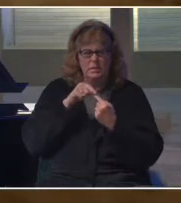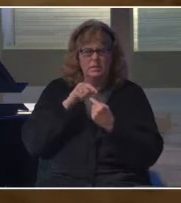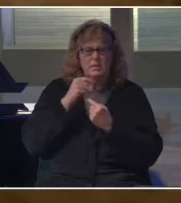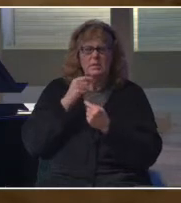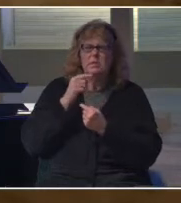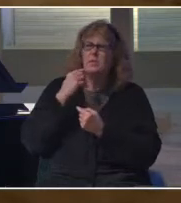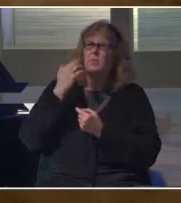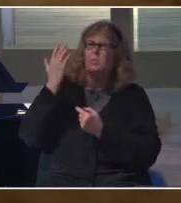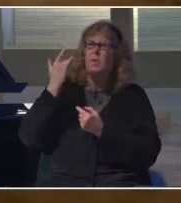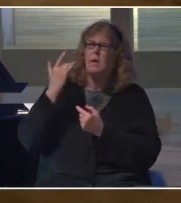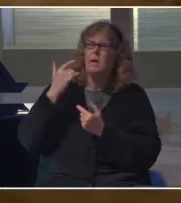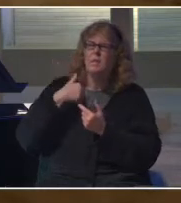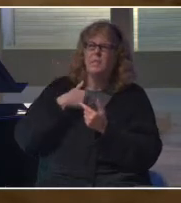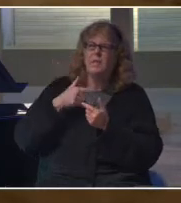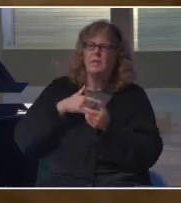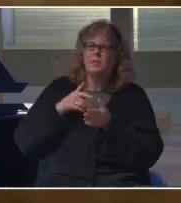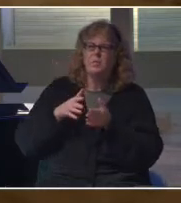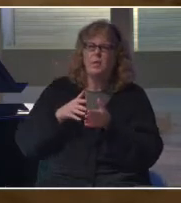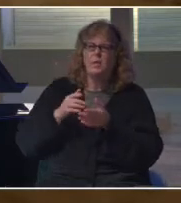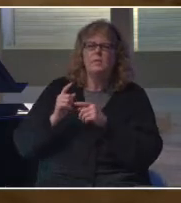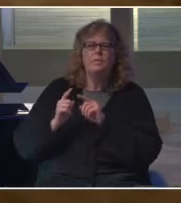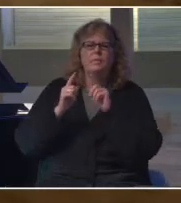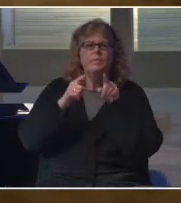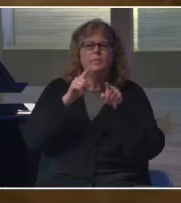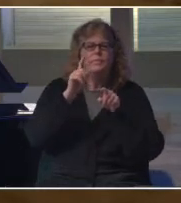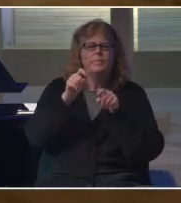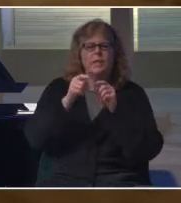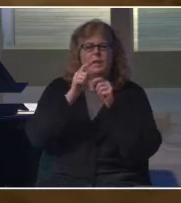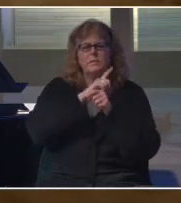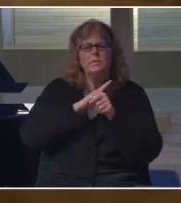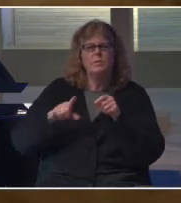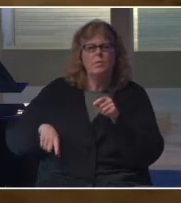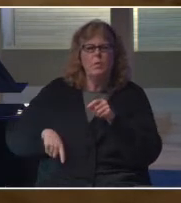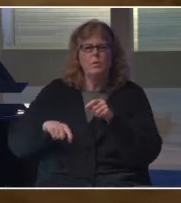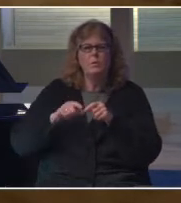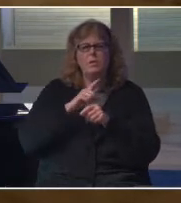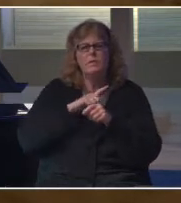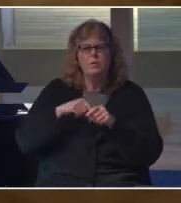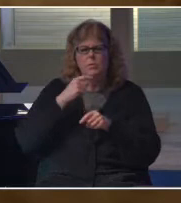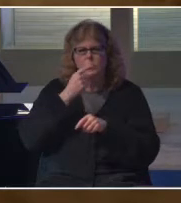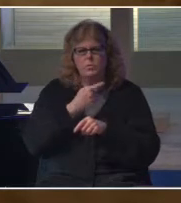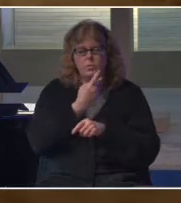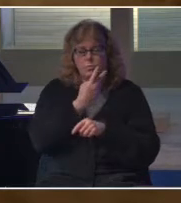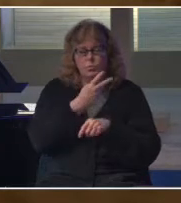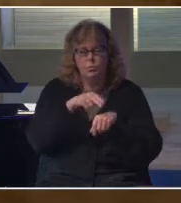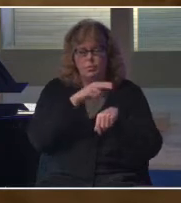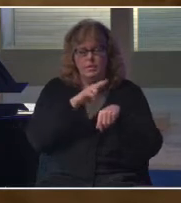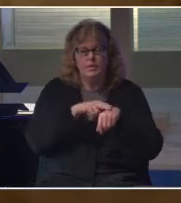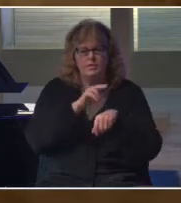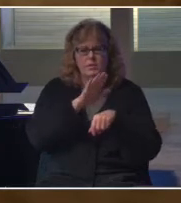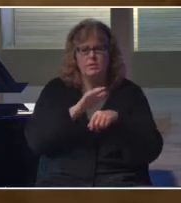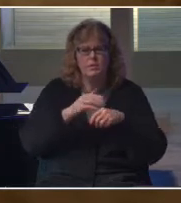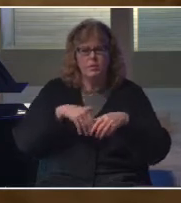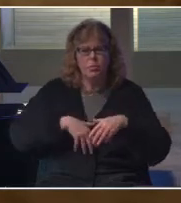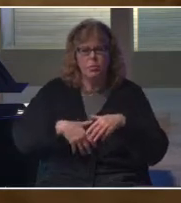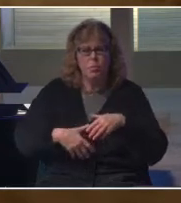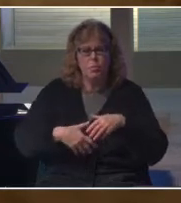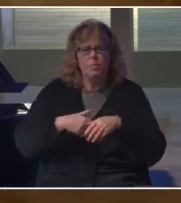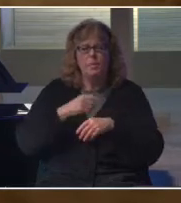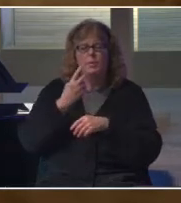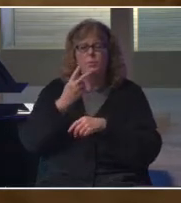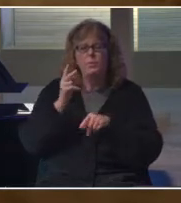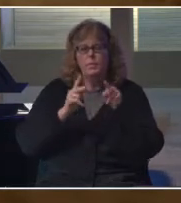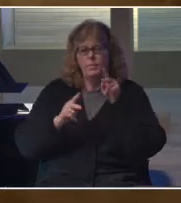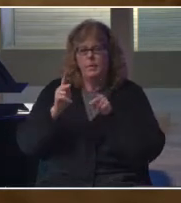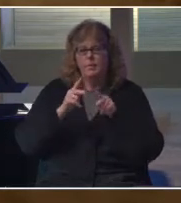way?" So she went to inquire of the Lord. And the Lord said to her, "Two nations are in your womb, and